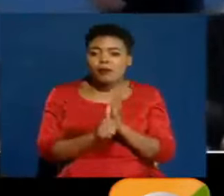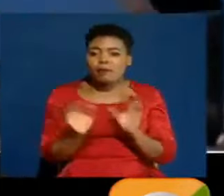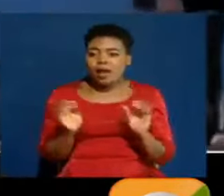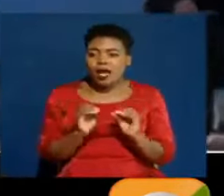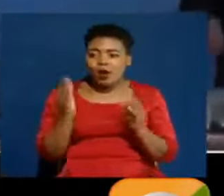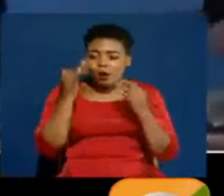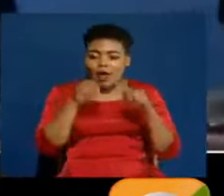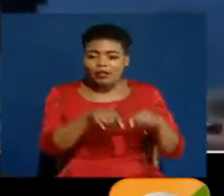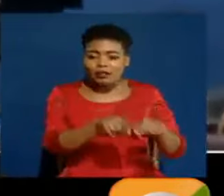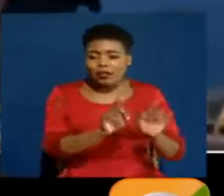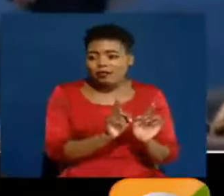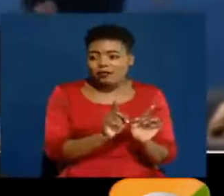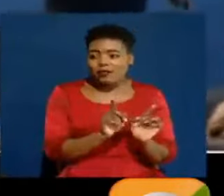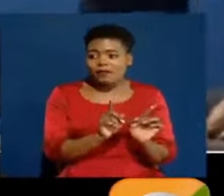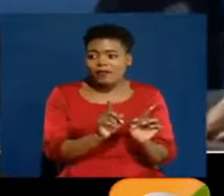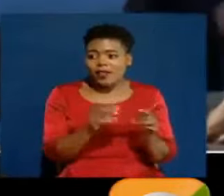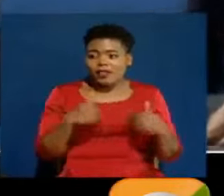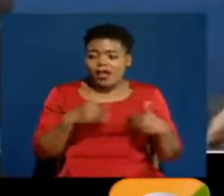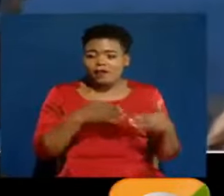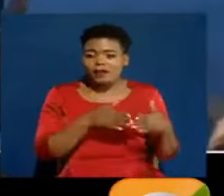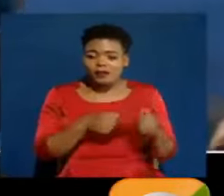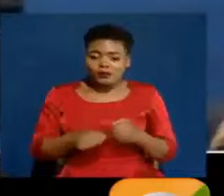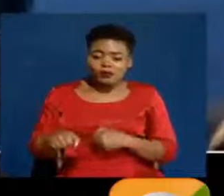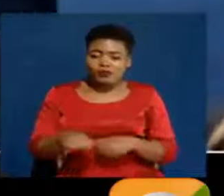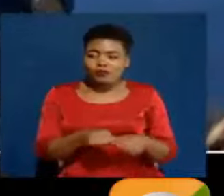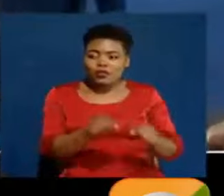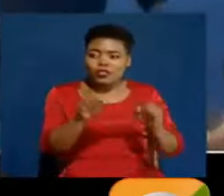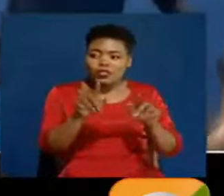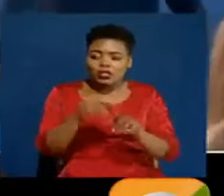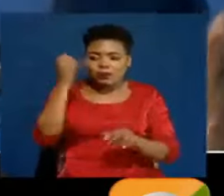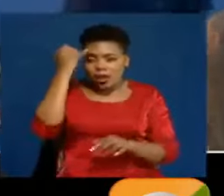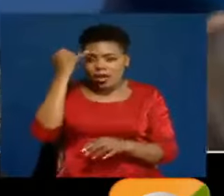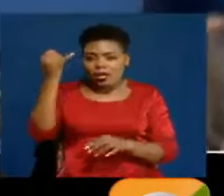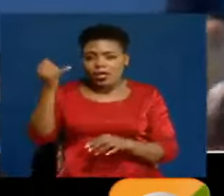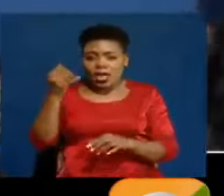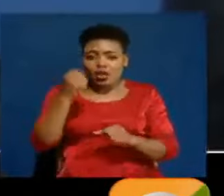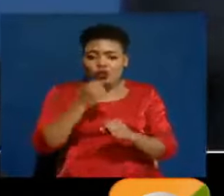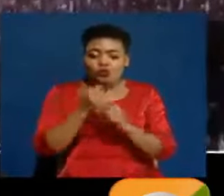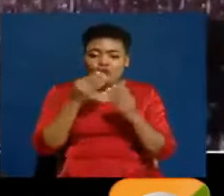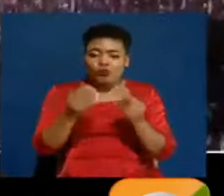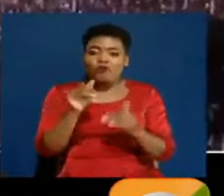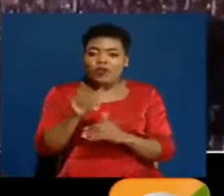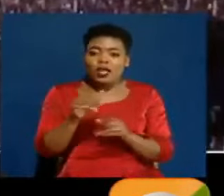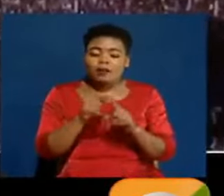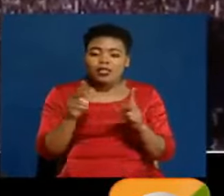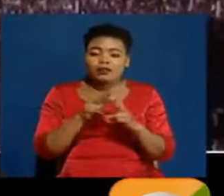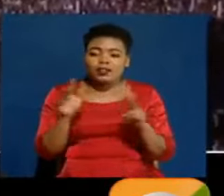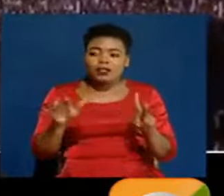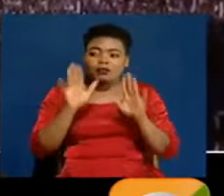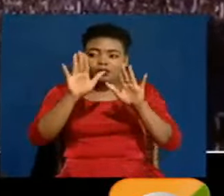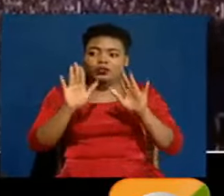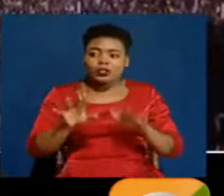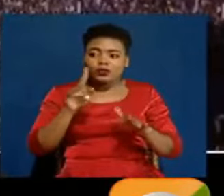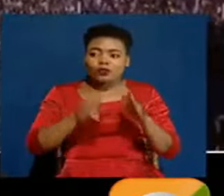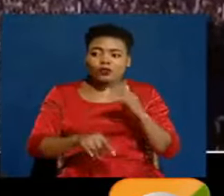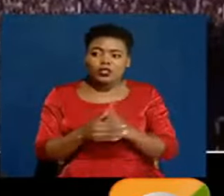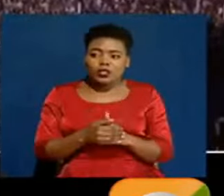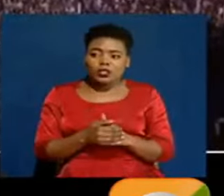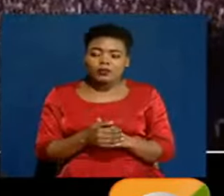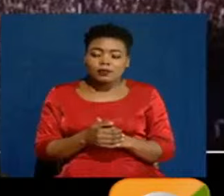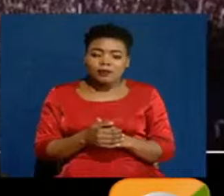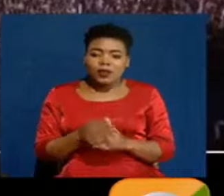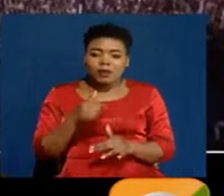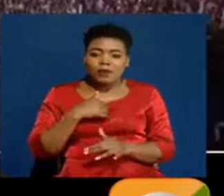they have ways and structures and ideas to do so. But I think more importantly, for me, it sounded more